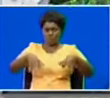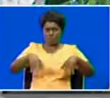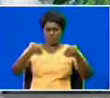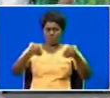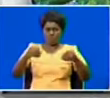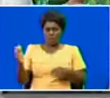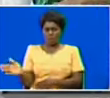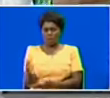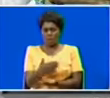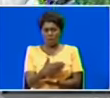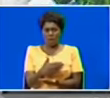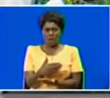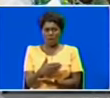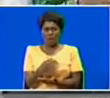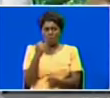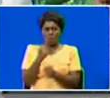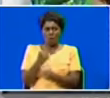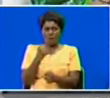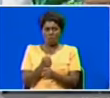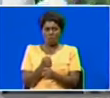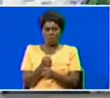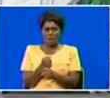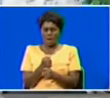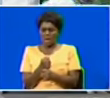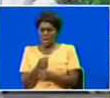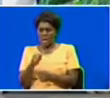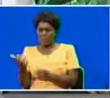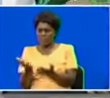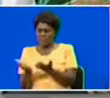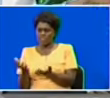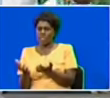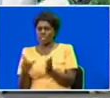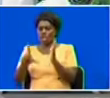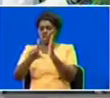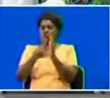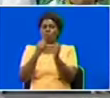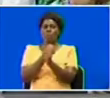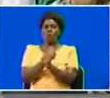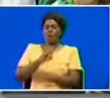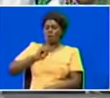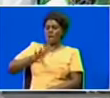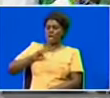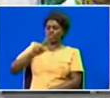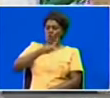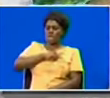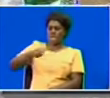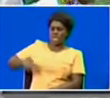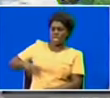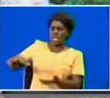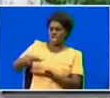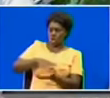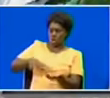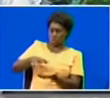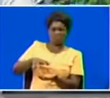boda boda guy, if you work in the informal sector, there needs to be laws to protect you. The Kanjo Kingdom, City Councillor Skari's